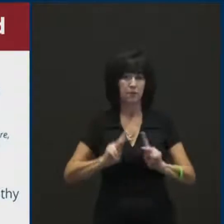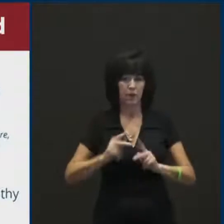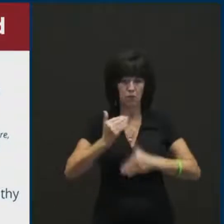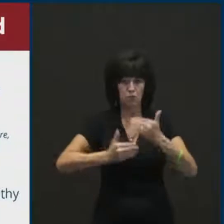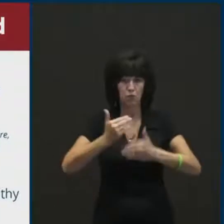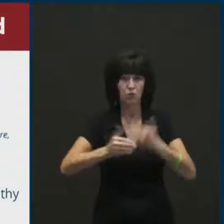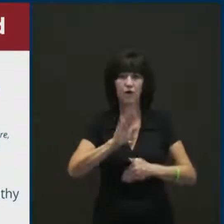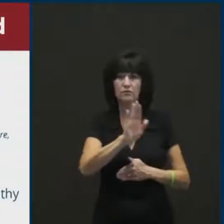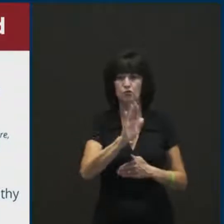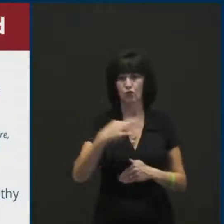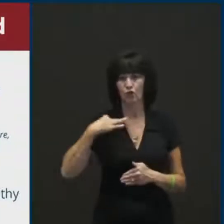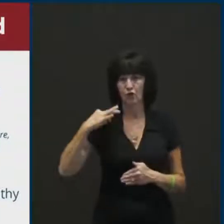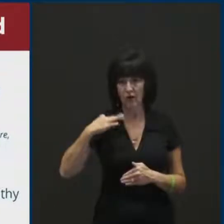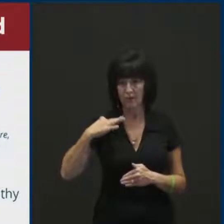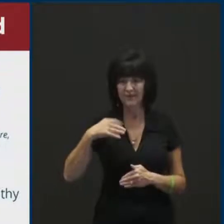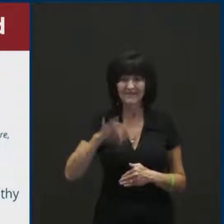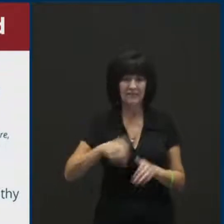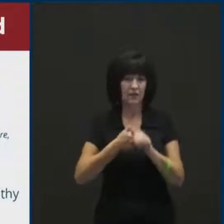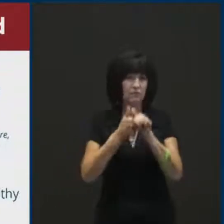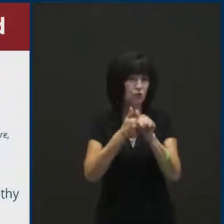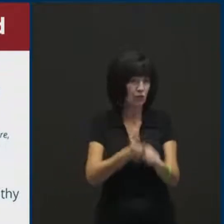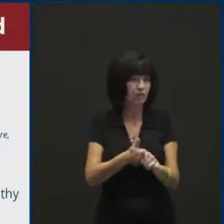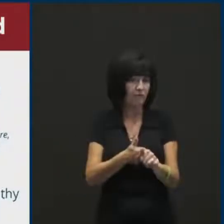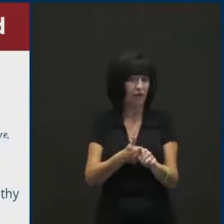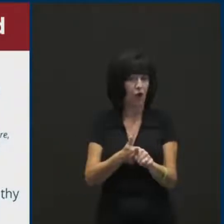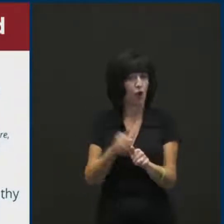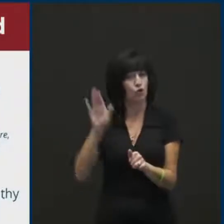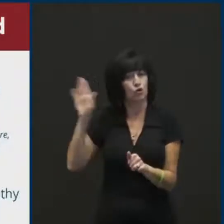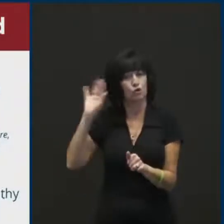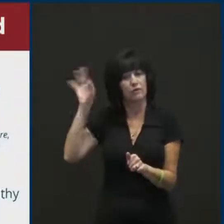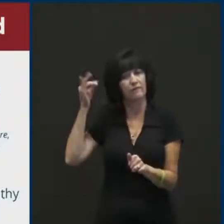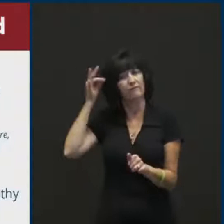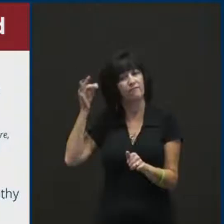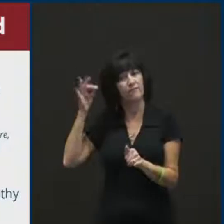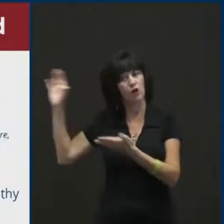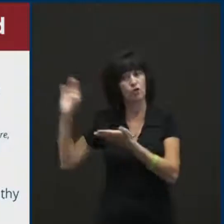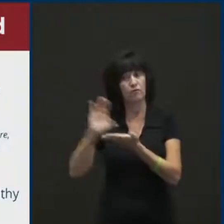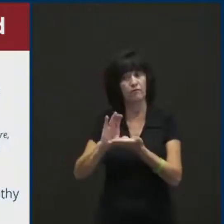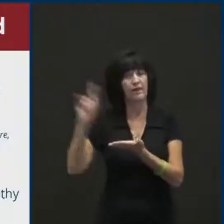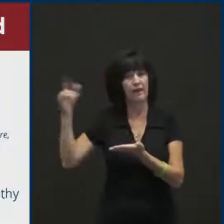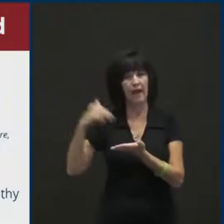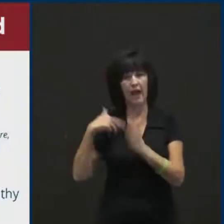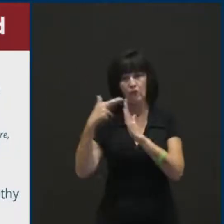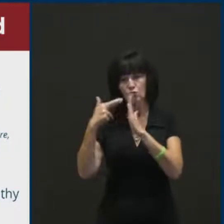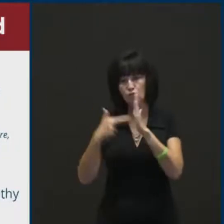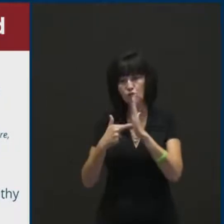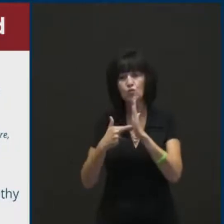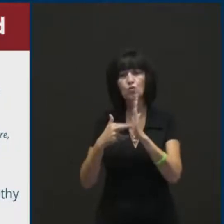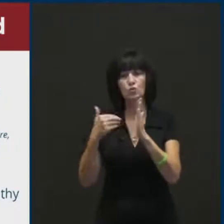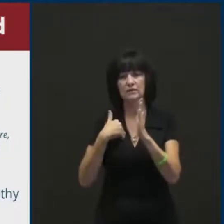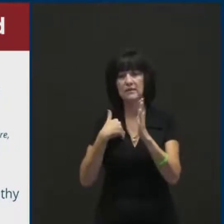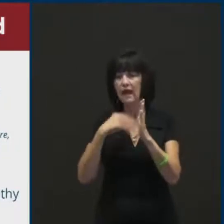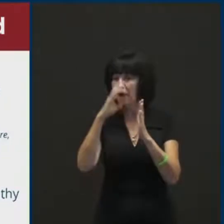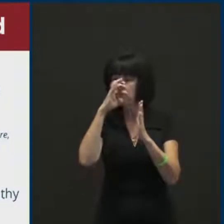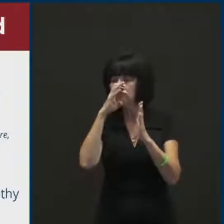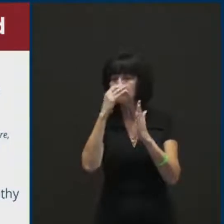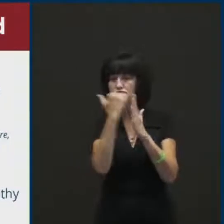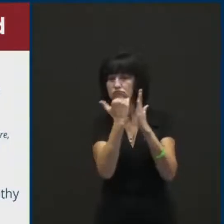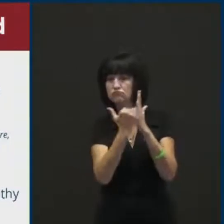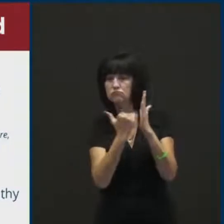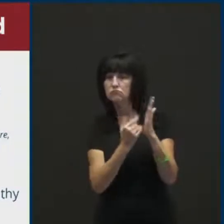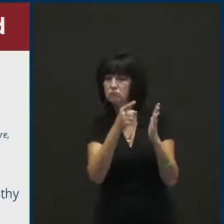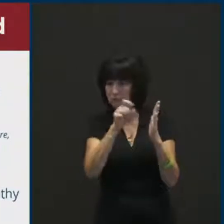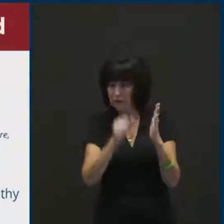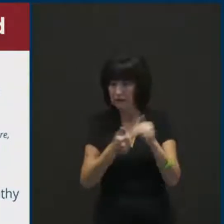to abide by the requirements of the federal funding. And we also want to ensure that this message is communicated far and wide